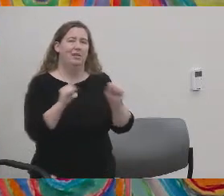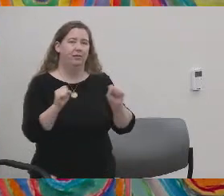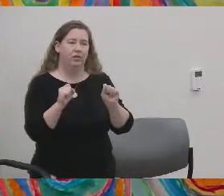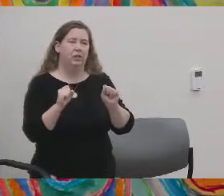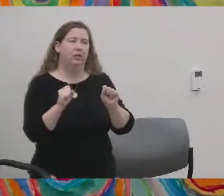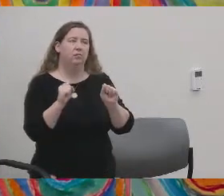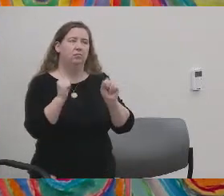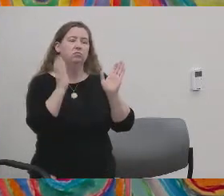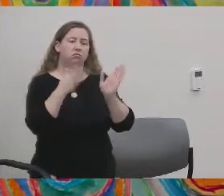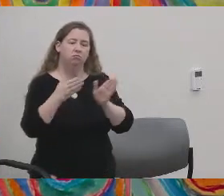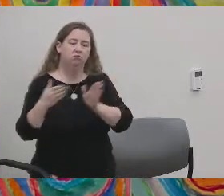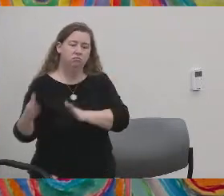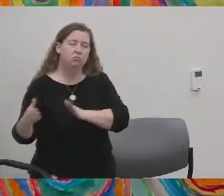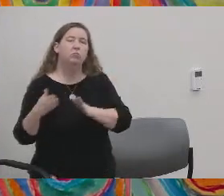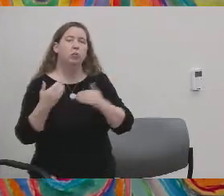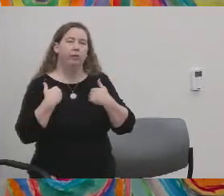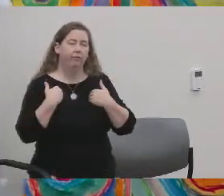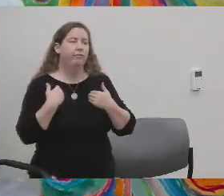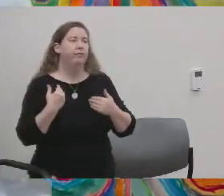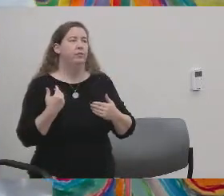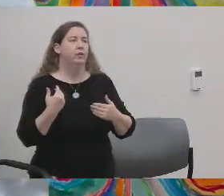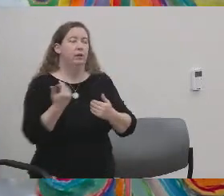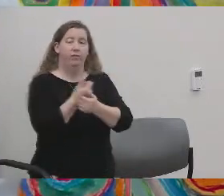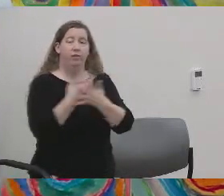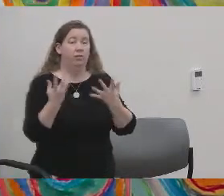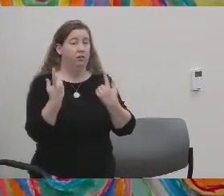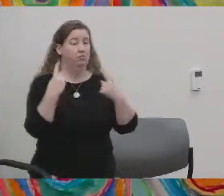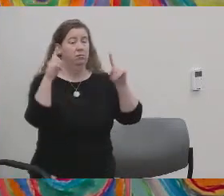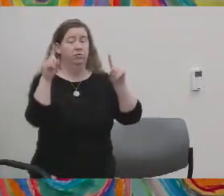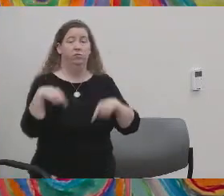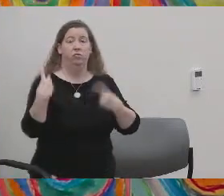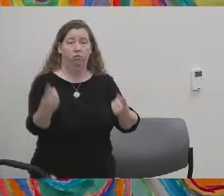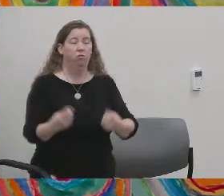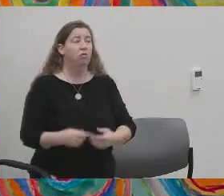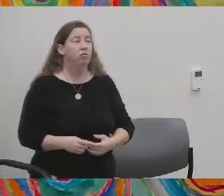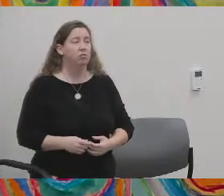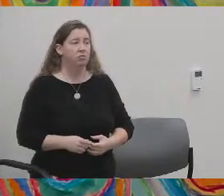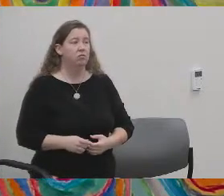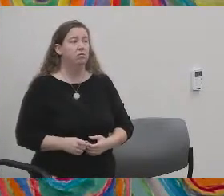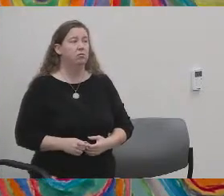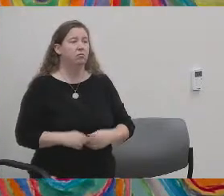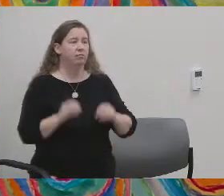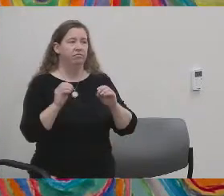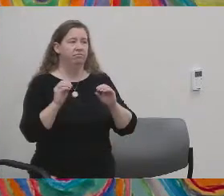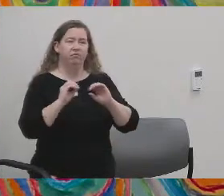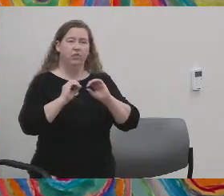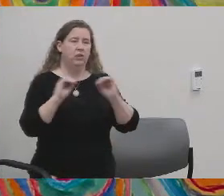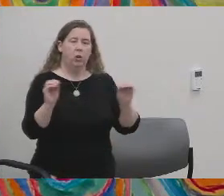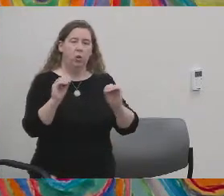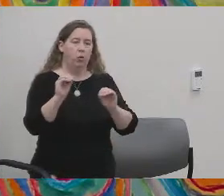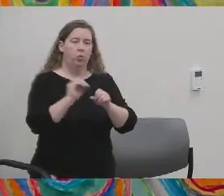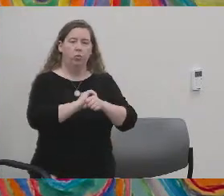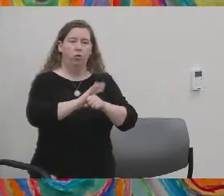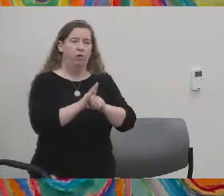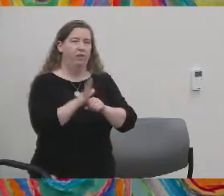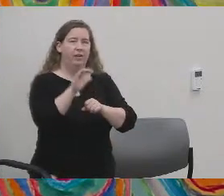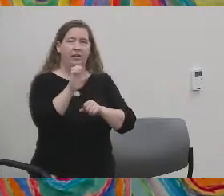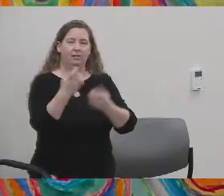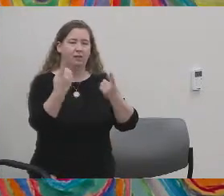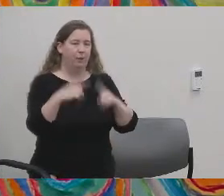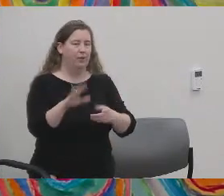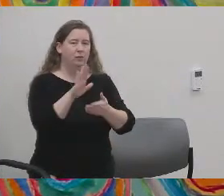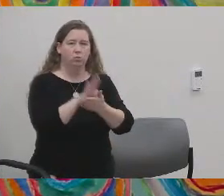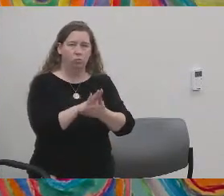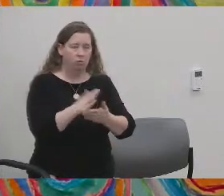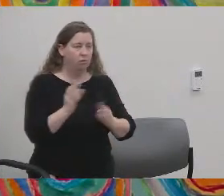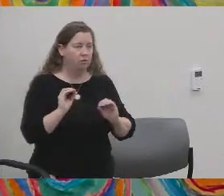They're working. They're working really well. The cases that we've gotten, none of that happened at school. None's been transferred at school.